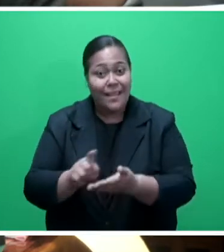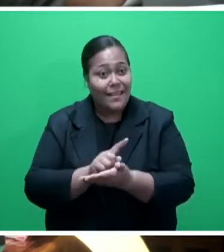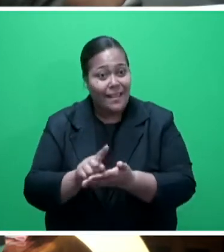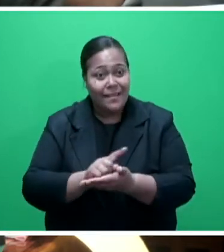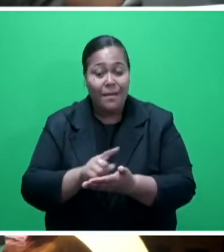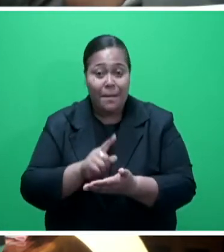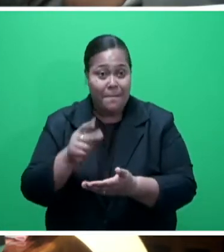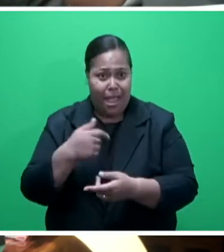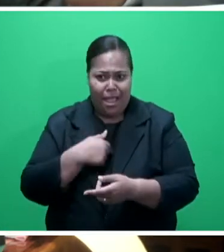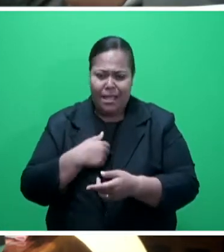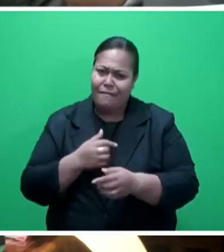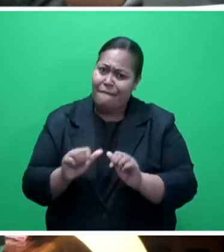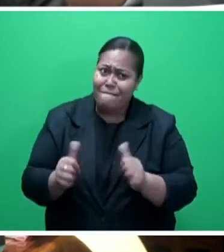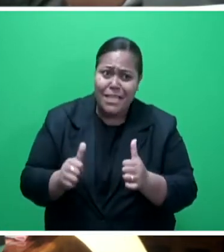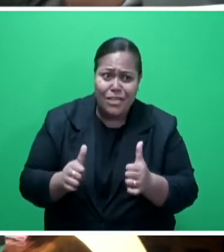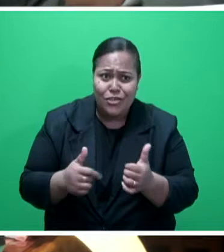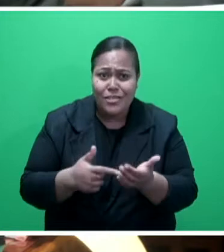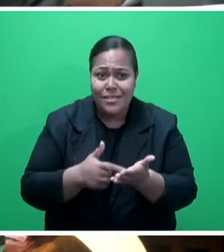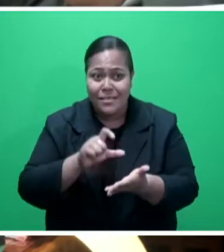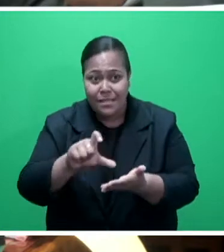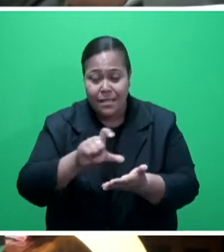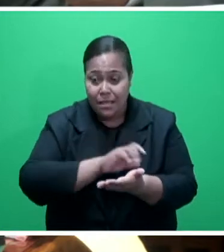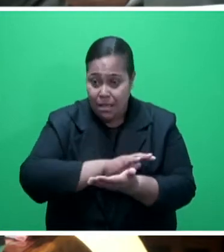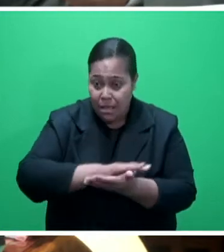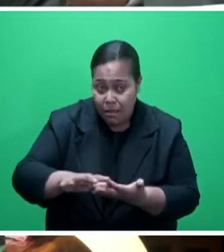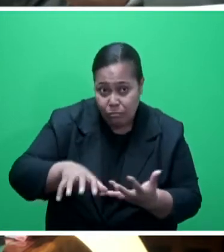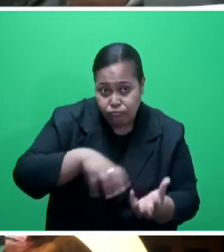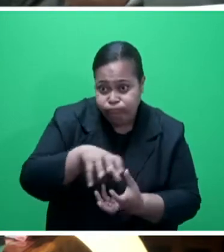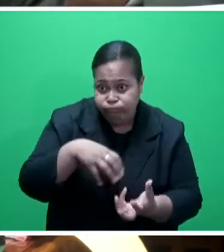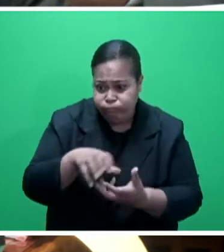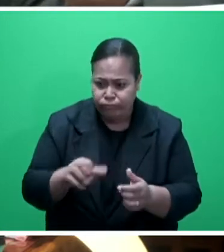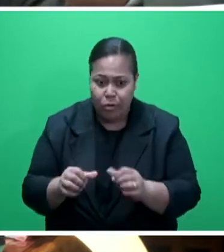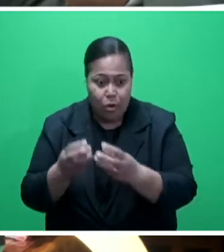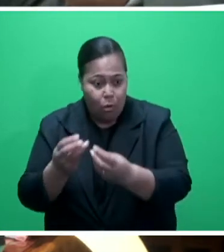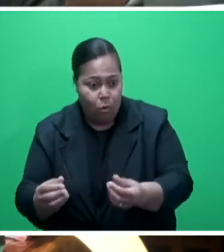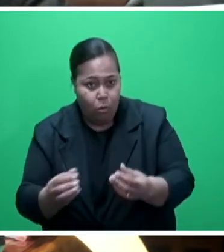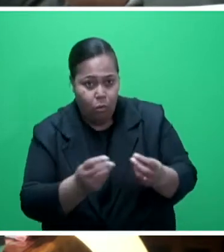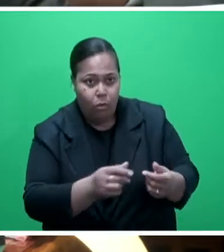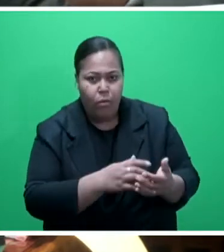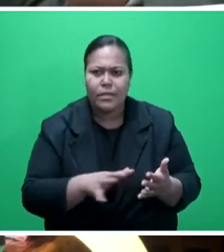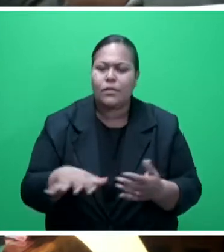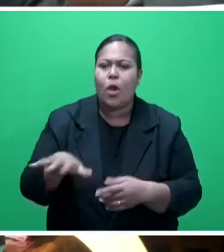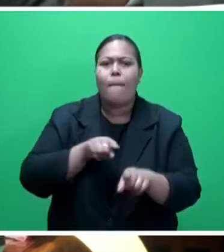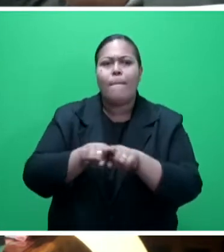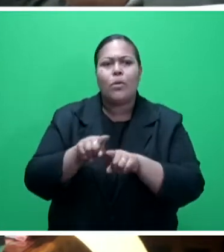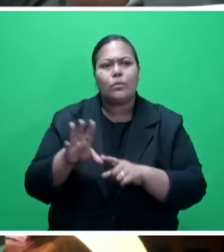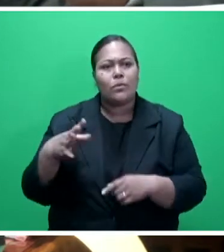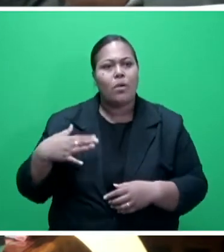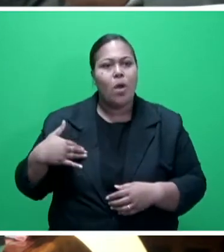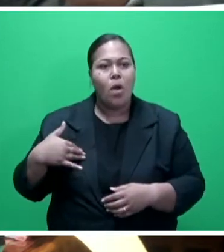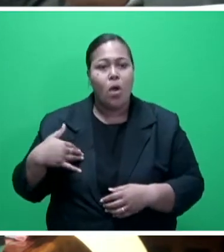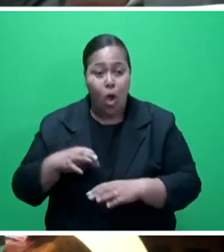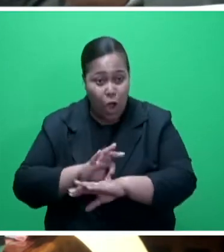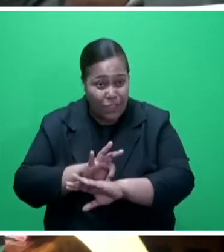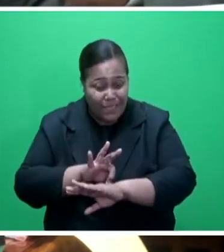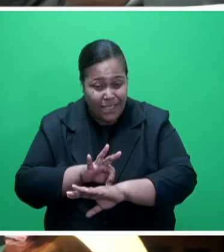in the aftermath of TC Herald and subsequent sustained rains and floods, hospitals have reported cases